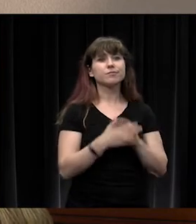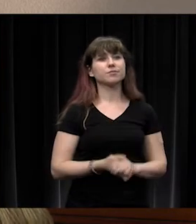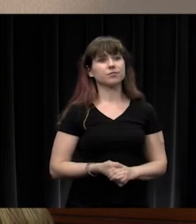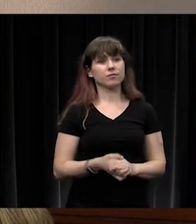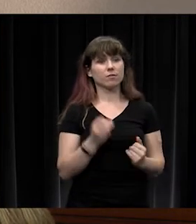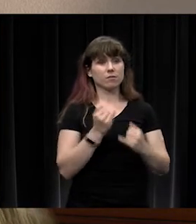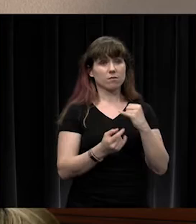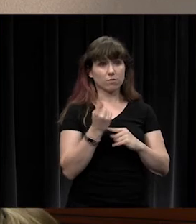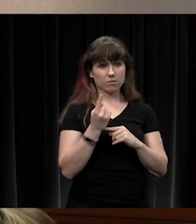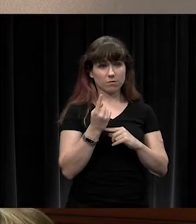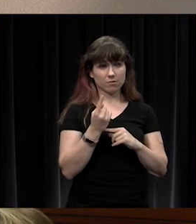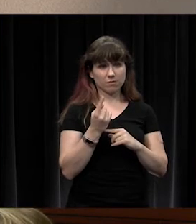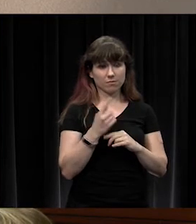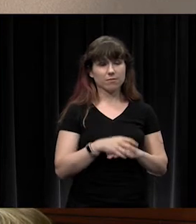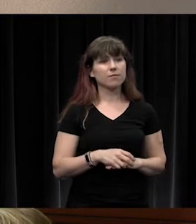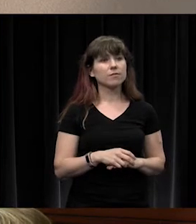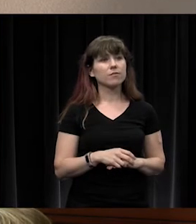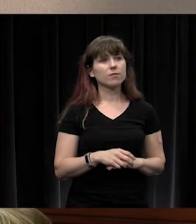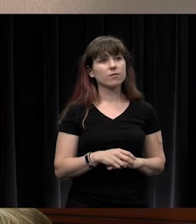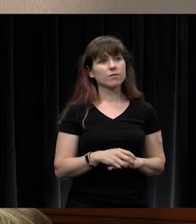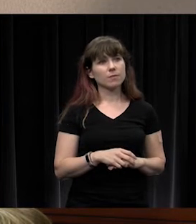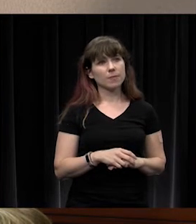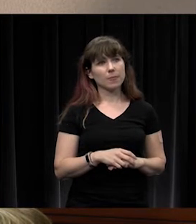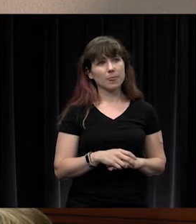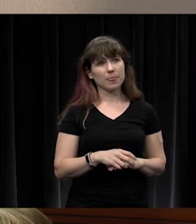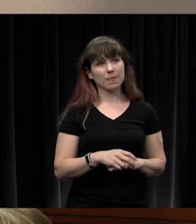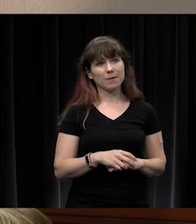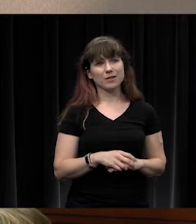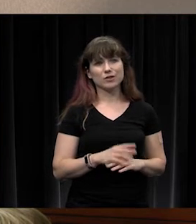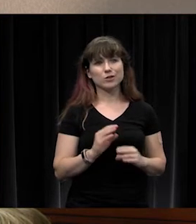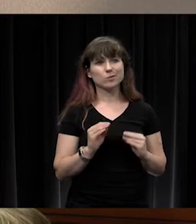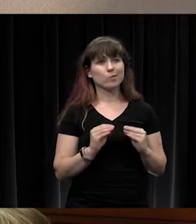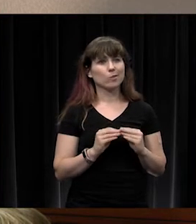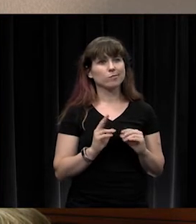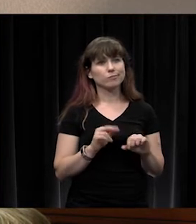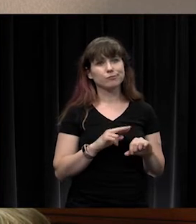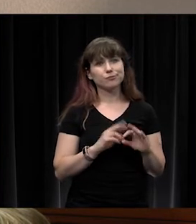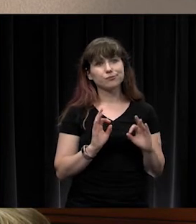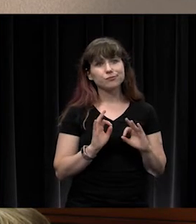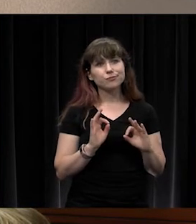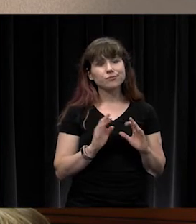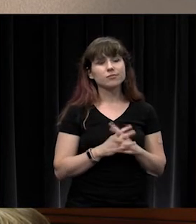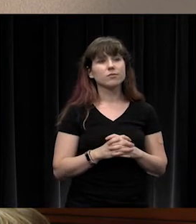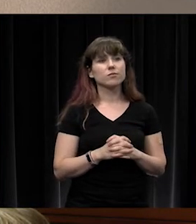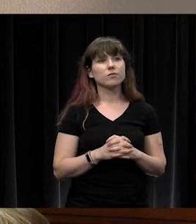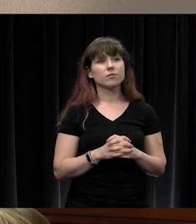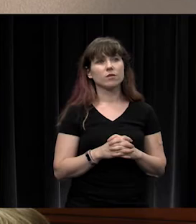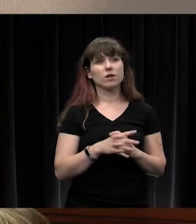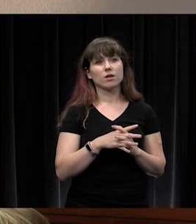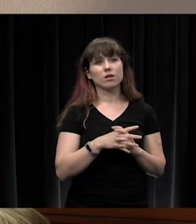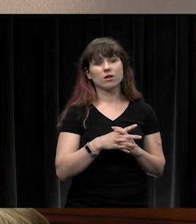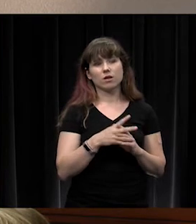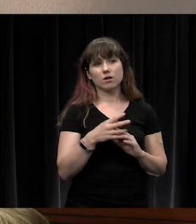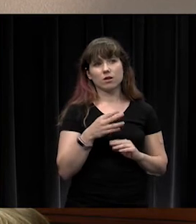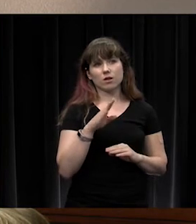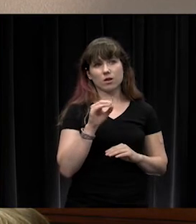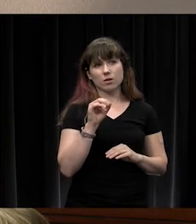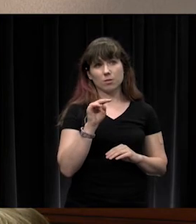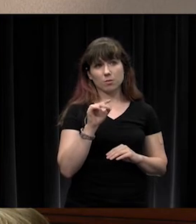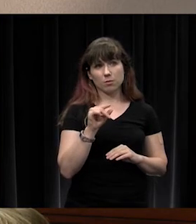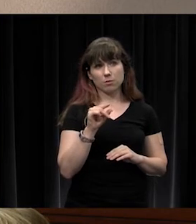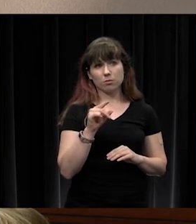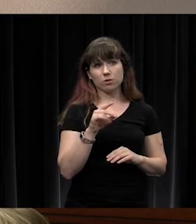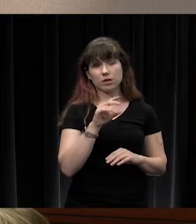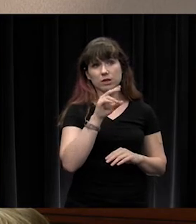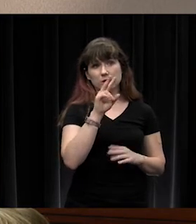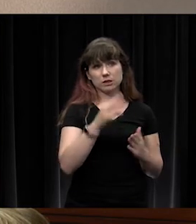Lastly, before your consideration, two just housekeeping matters. The bond rating of the school district was reaffirmed at the same rating, AA2 by Moody's and AA